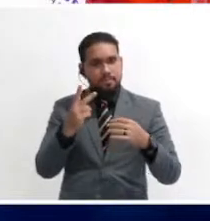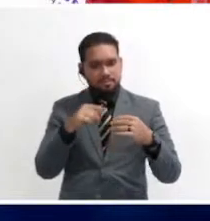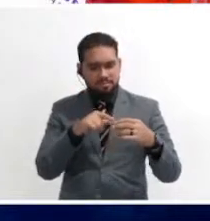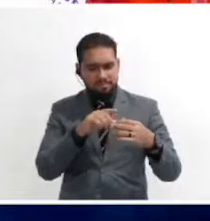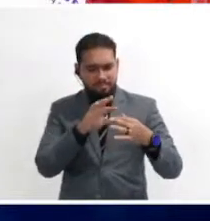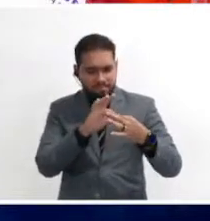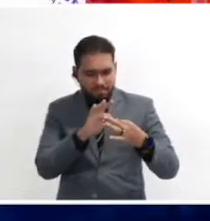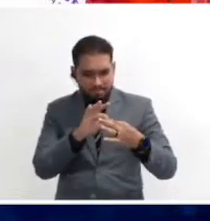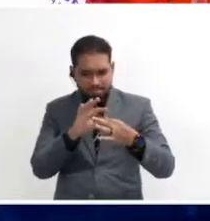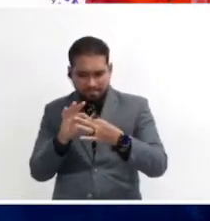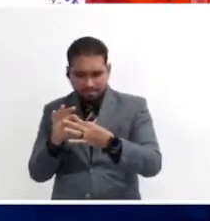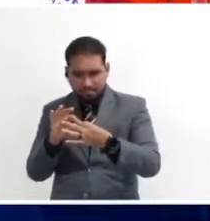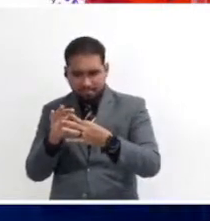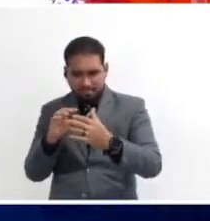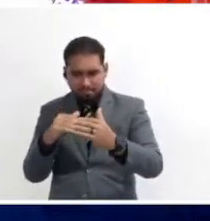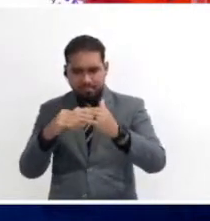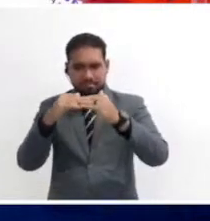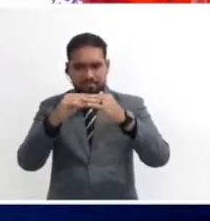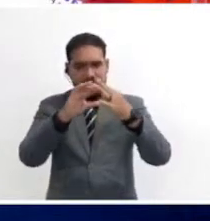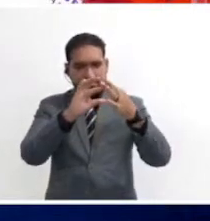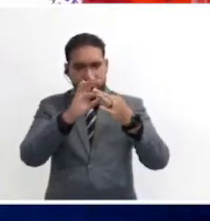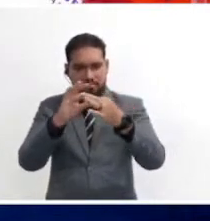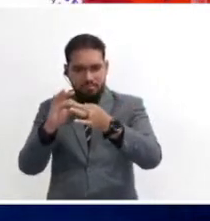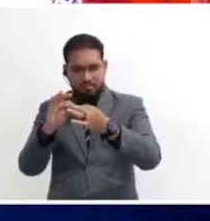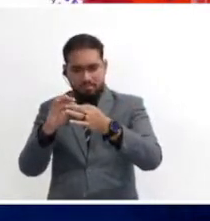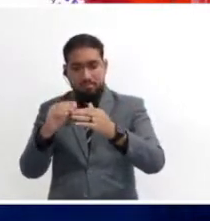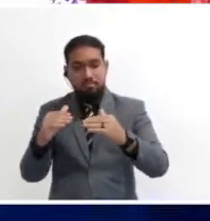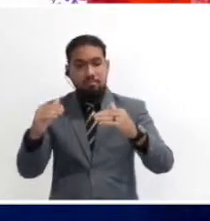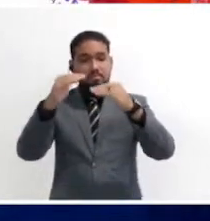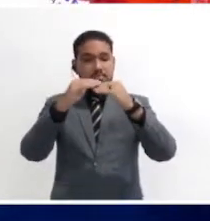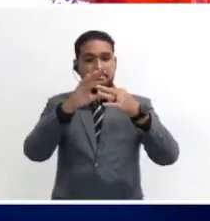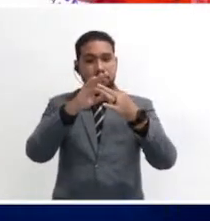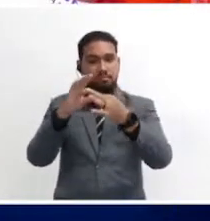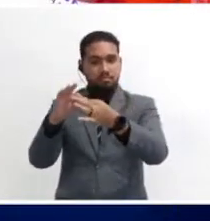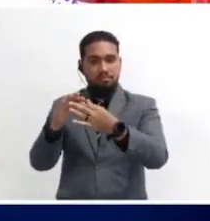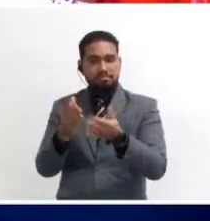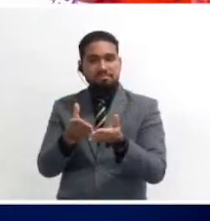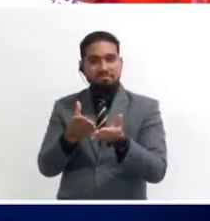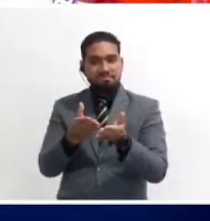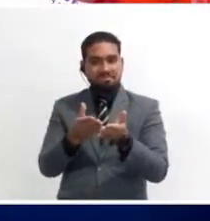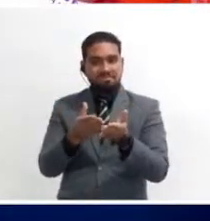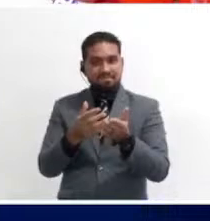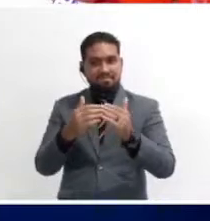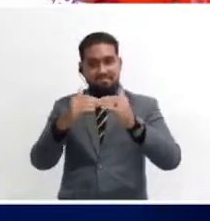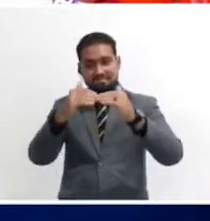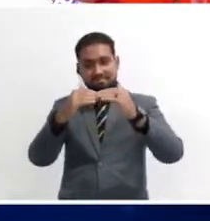the integrated circuit. So that's why the bridges are so valuable.